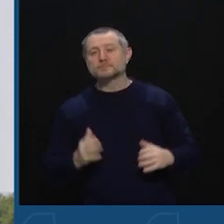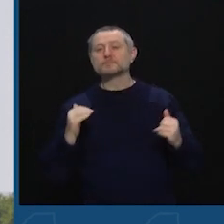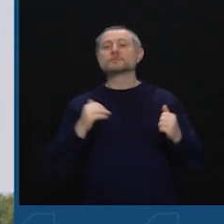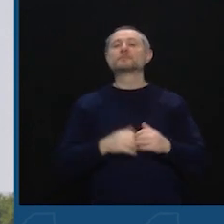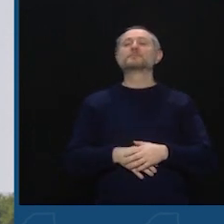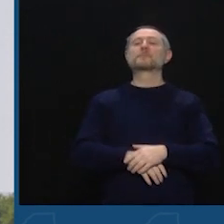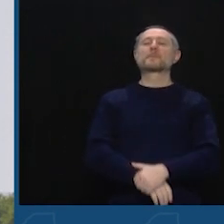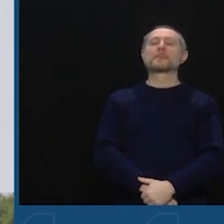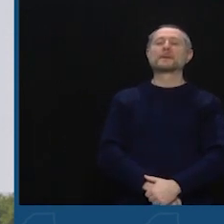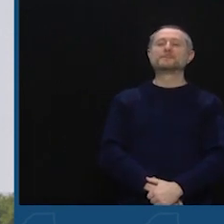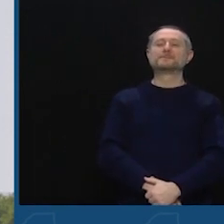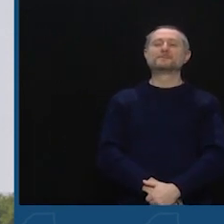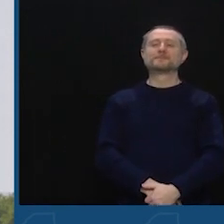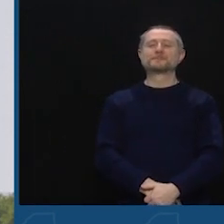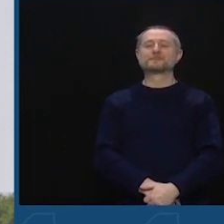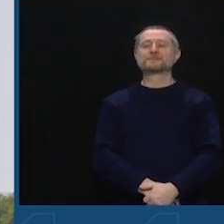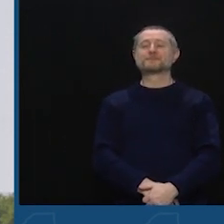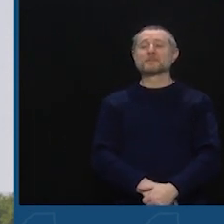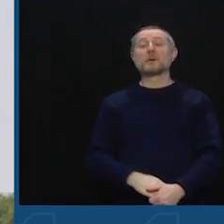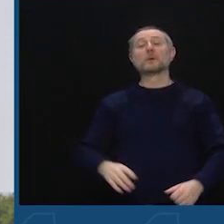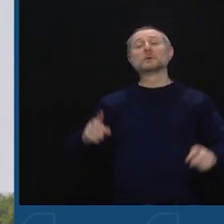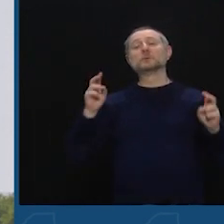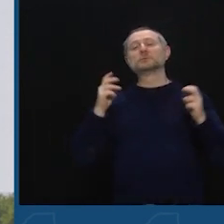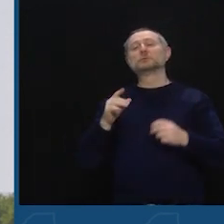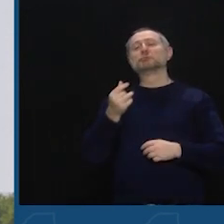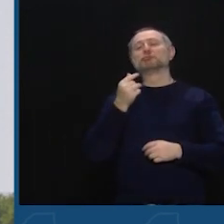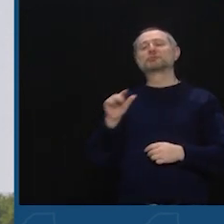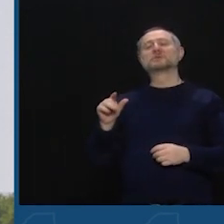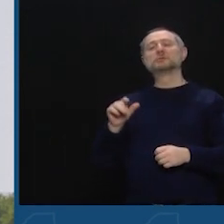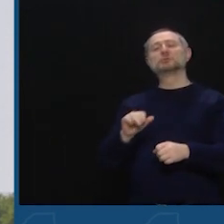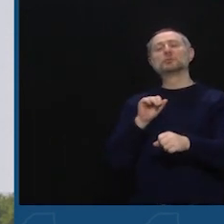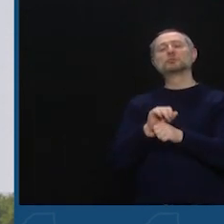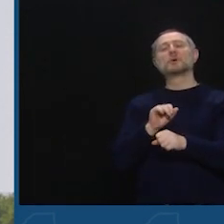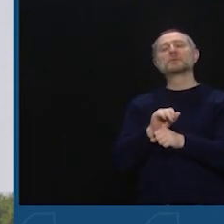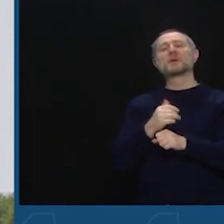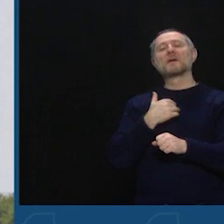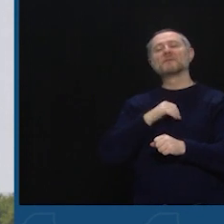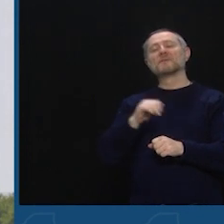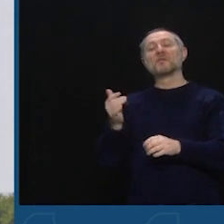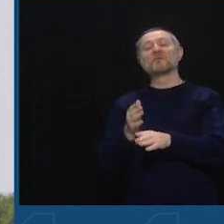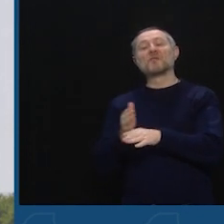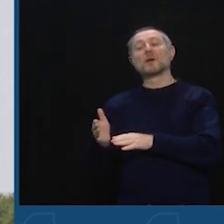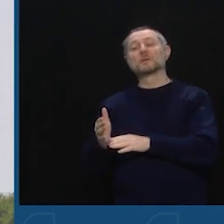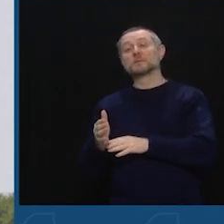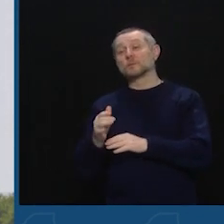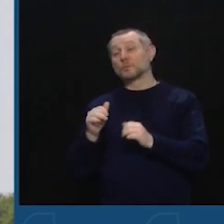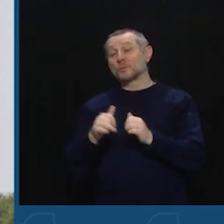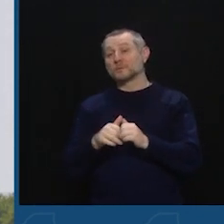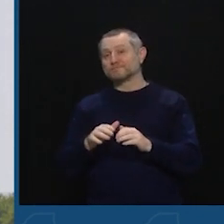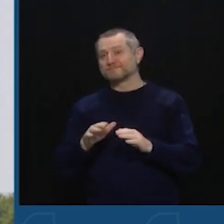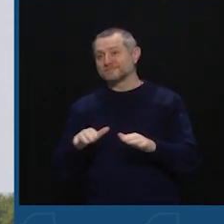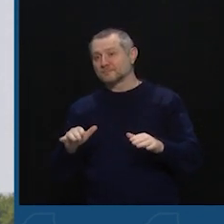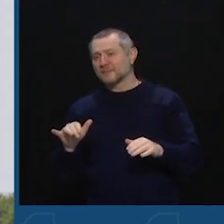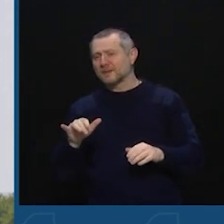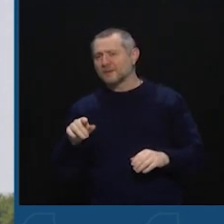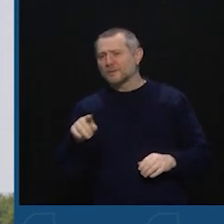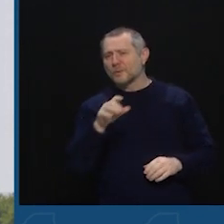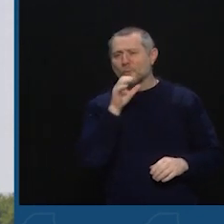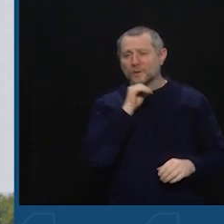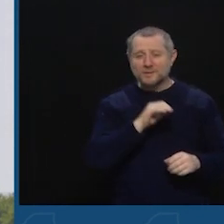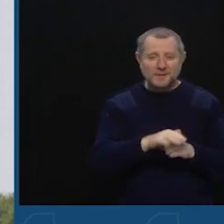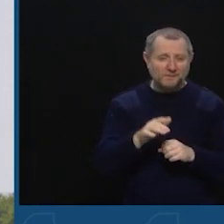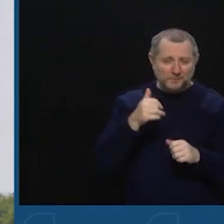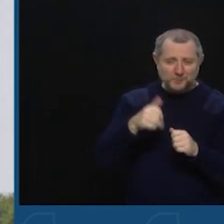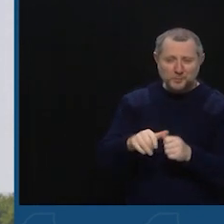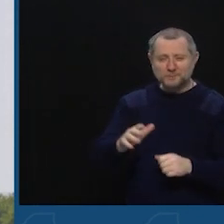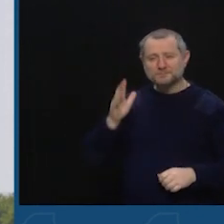just the green jobs. This is another area. When you're talking to kids, I mean, I don't know if none of you are old enough to remember the movie The Graduate,